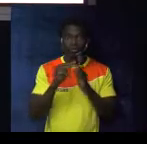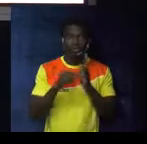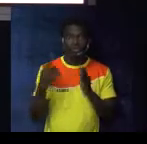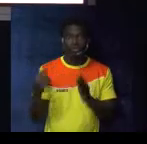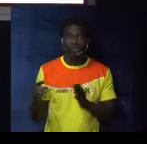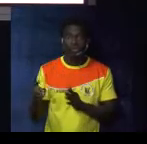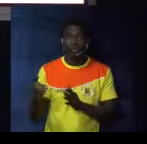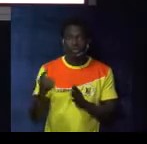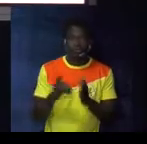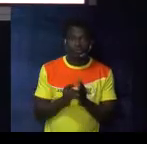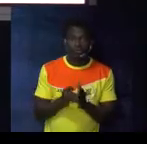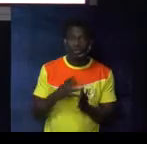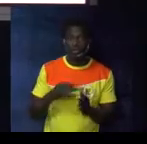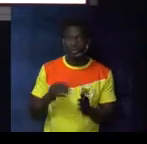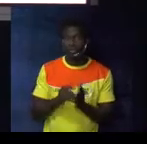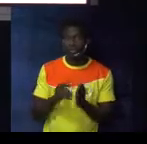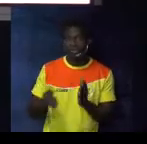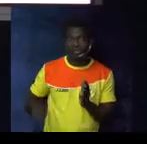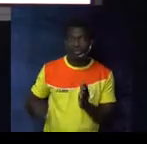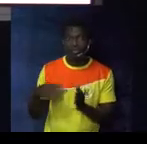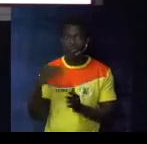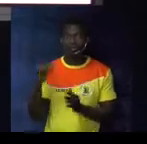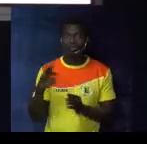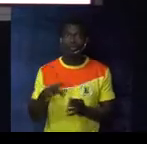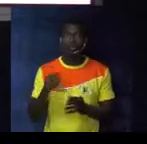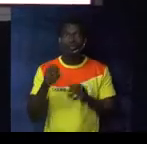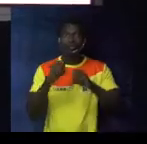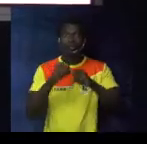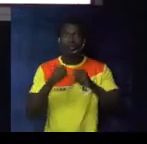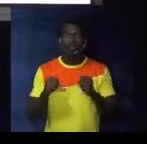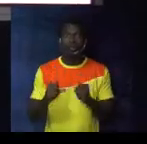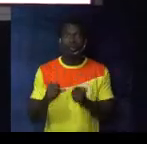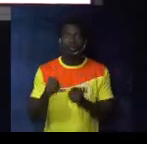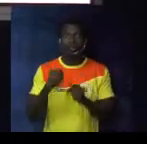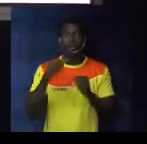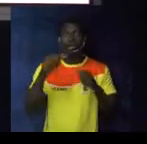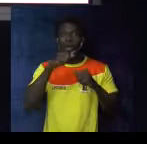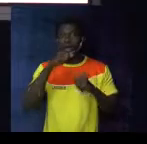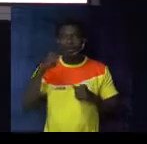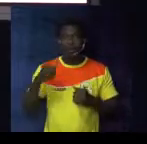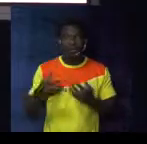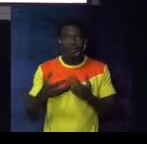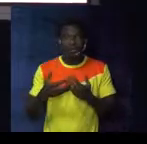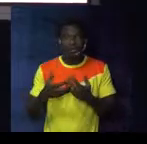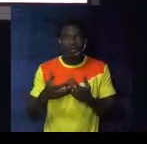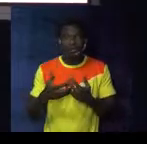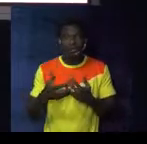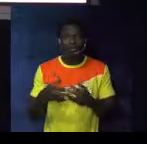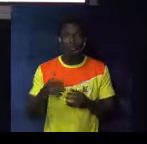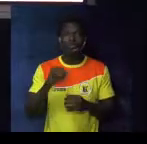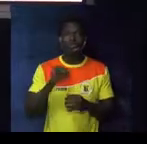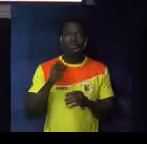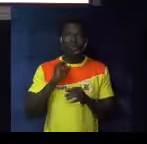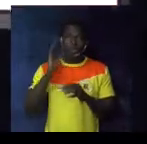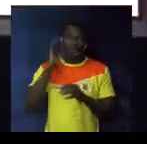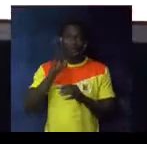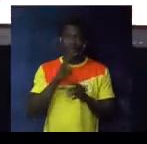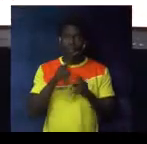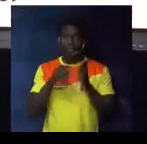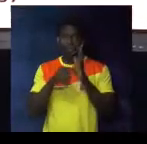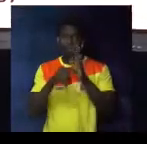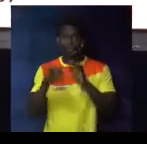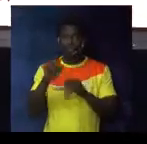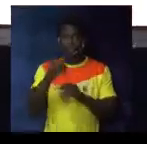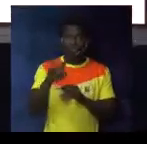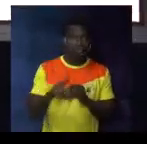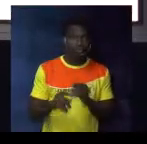should be able to mention the advantages and disadvantages of modern agricultural technology. So I'll